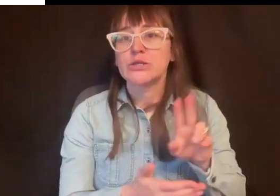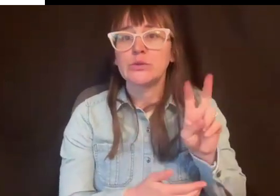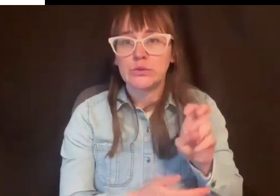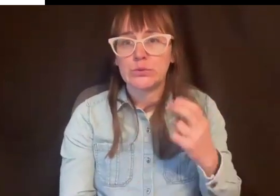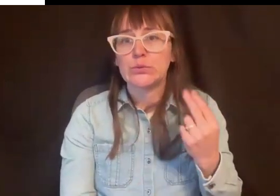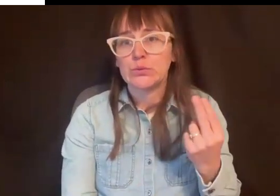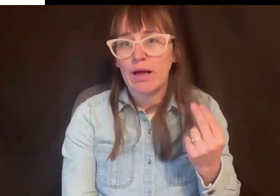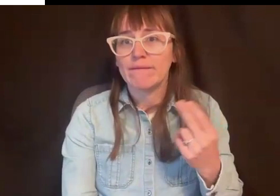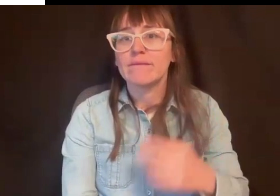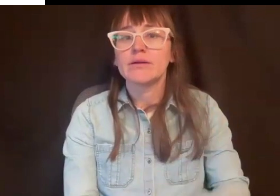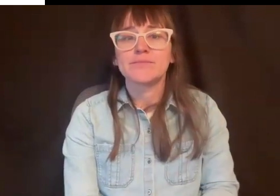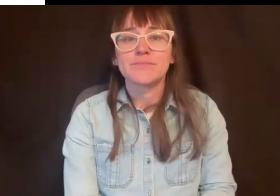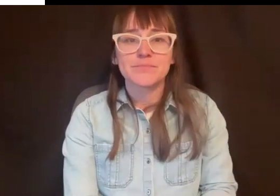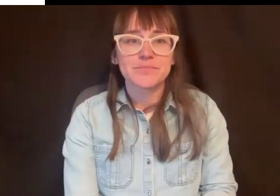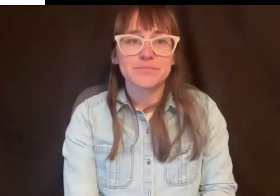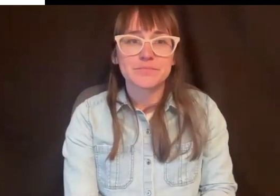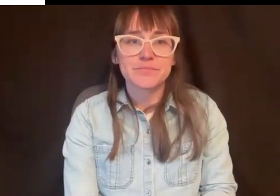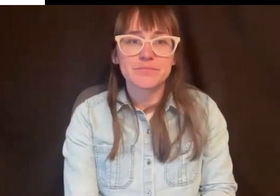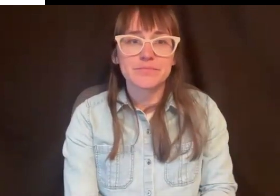Next slide.